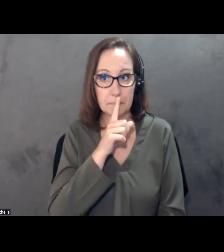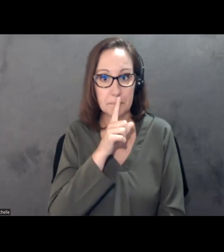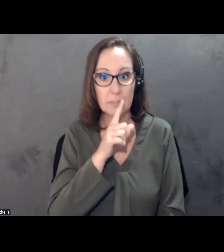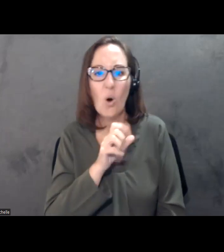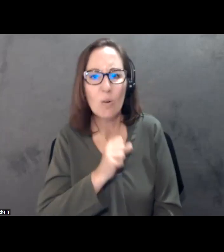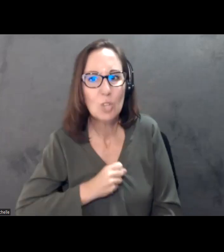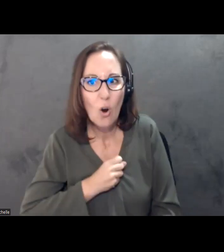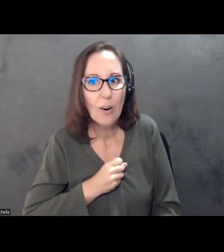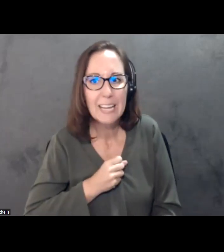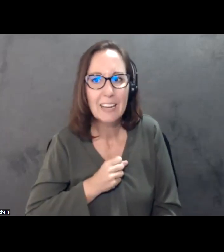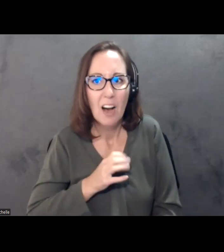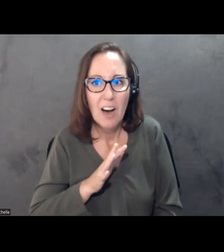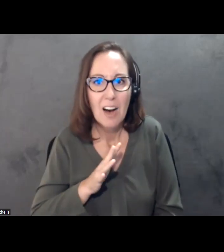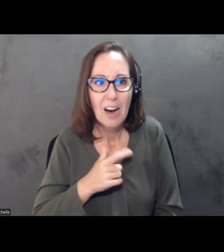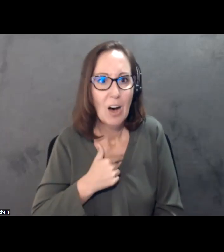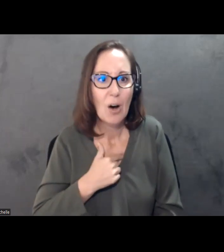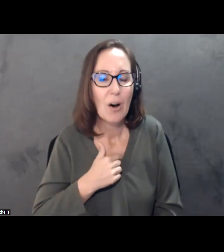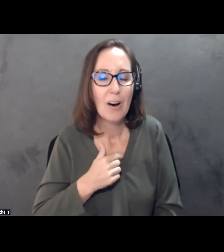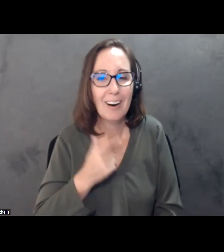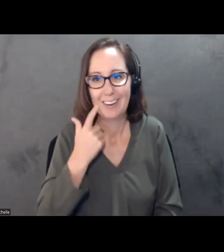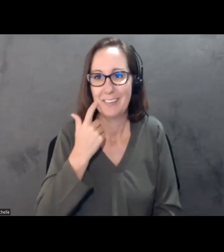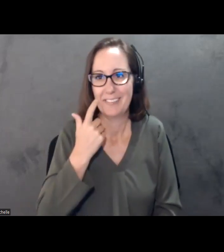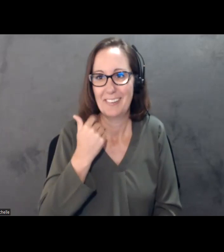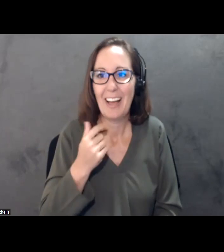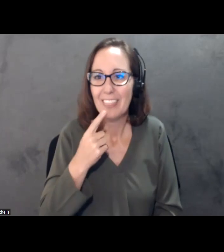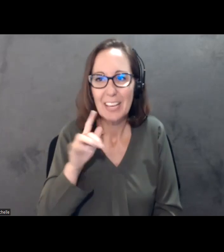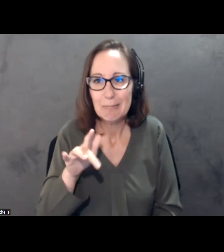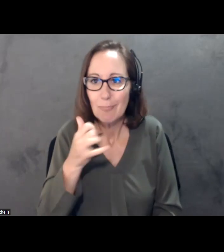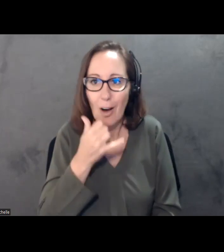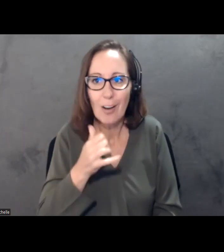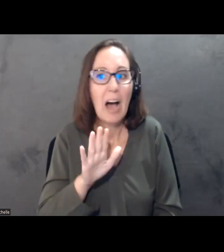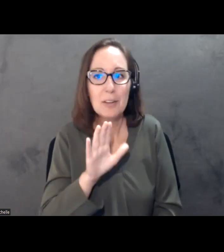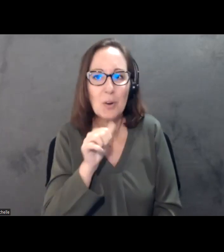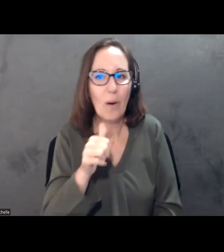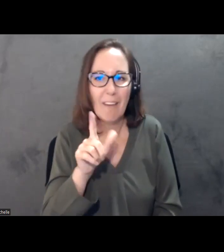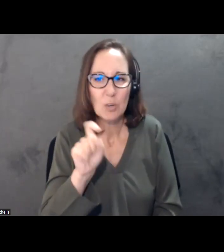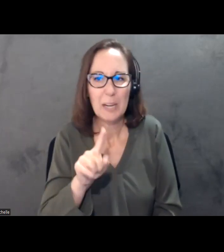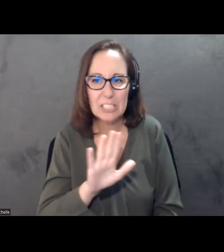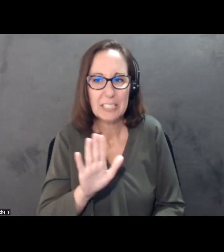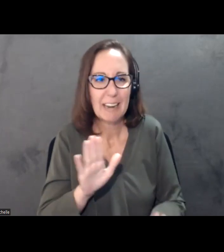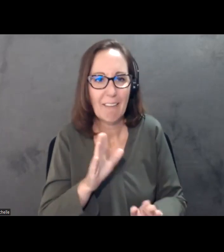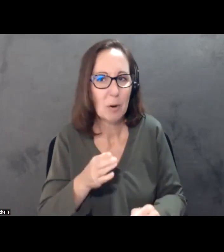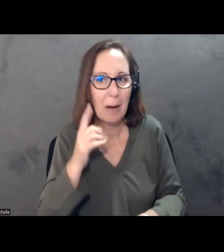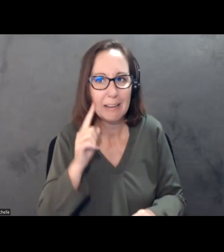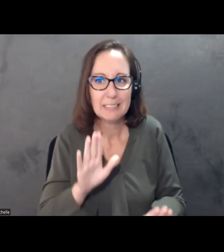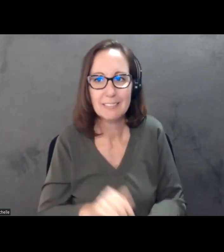Sorry, I might accidentally press the button, but I don't have any question, and yeah, it's okay. Thank you.